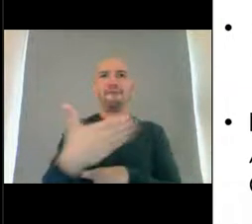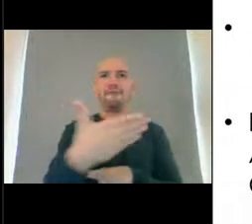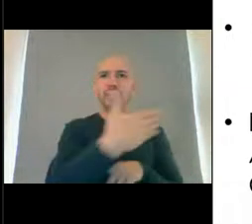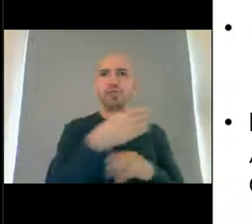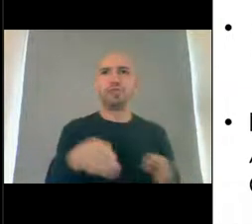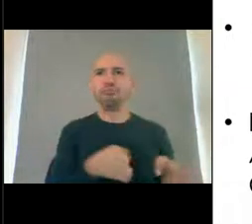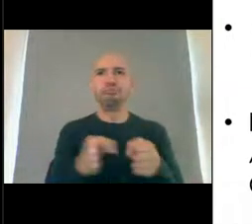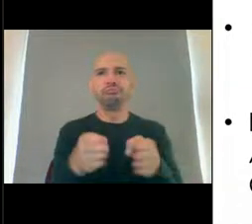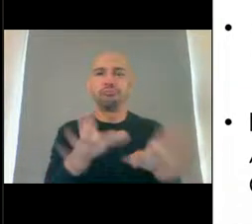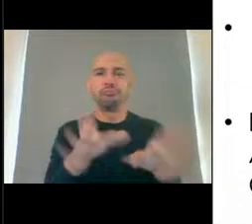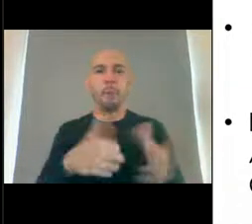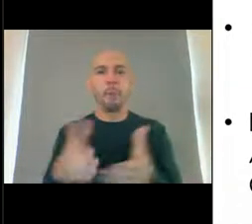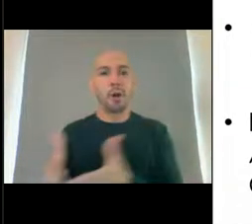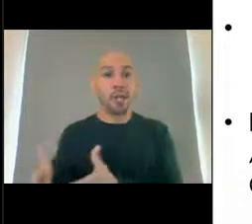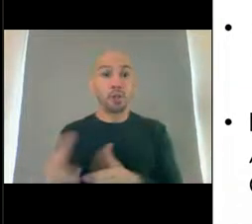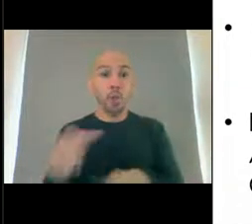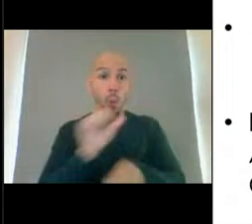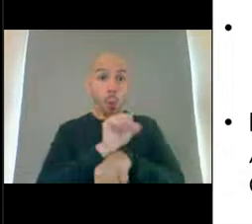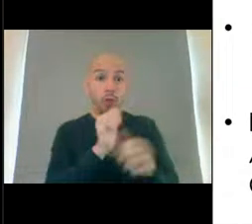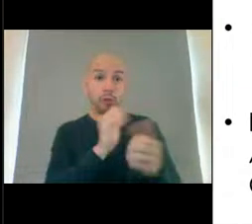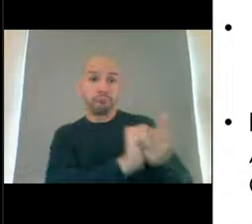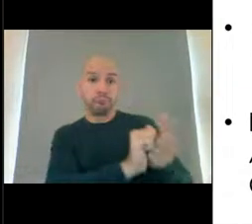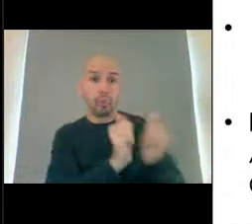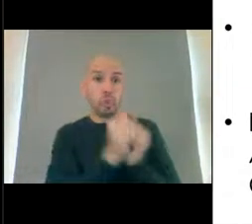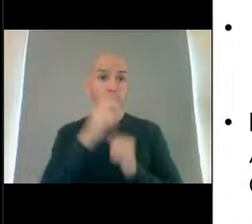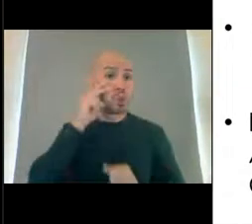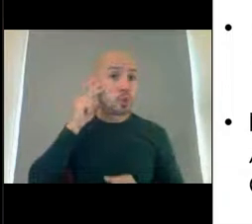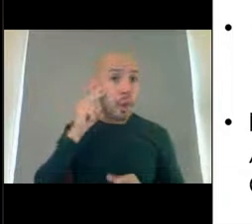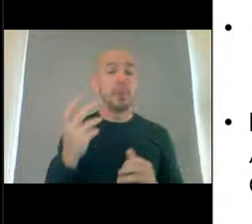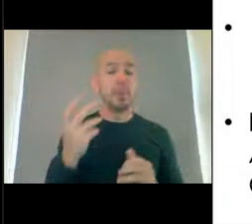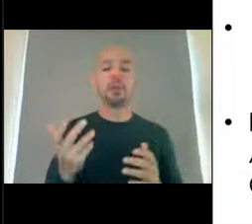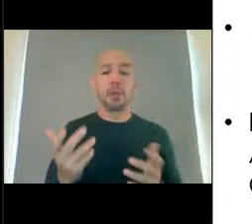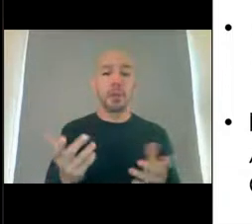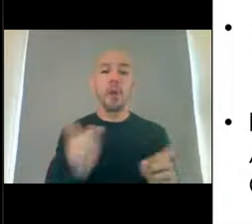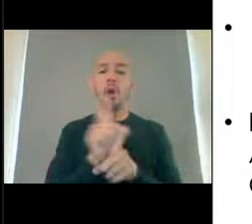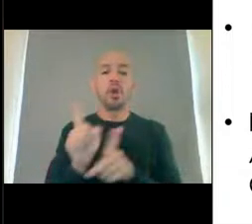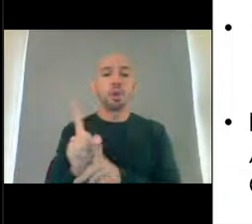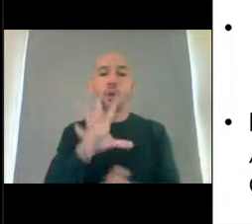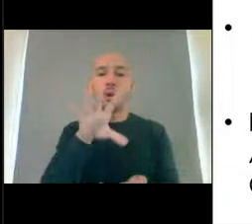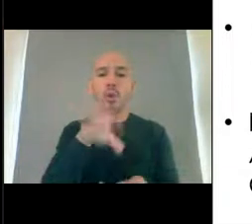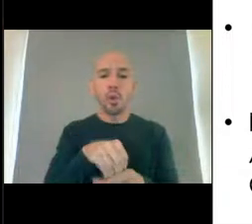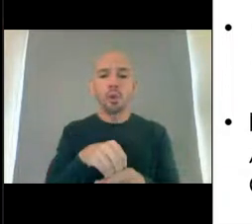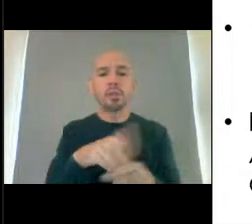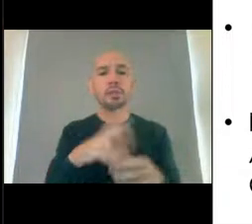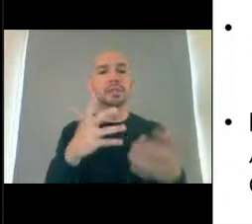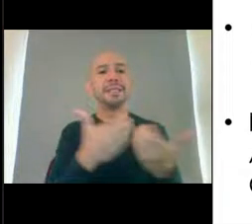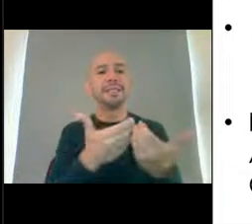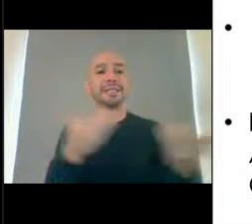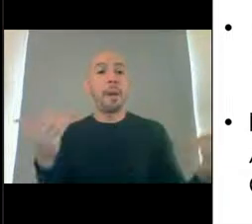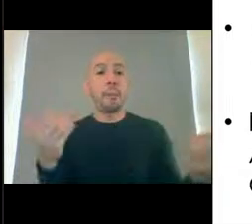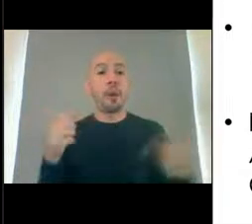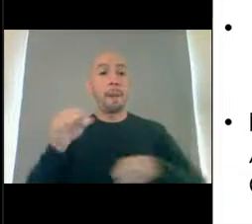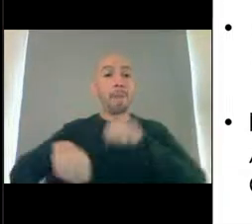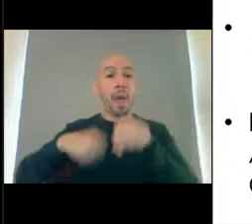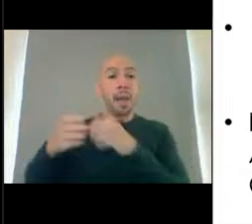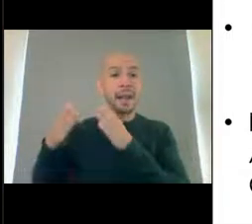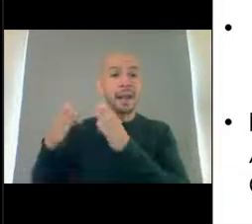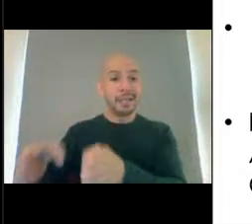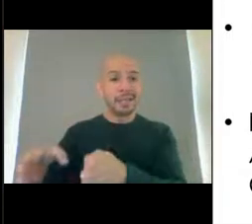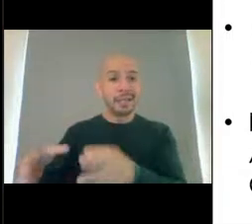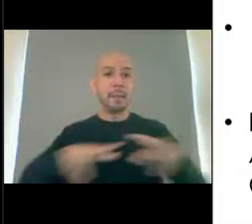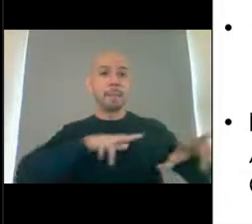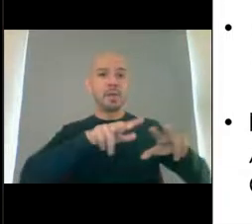uh together um also able to include a separated bike and and pedestrian path